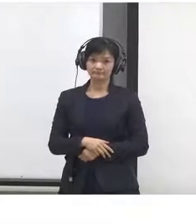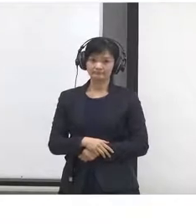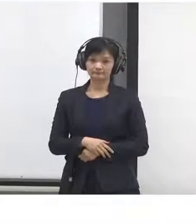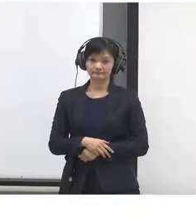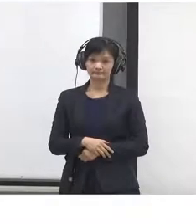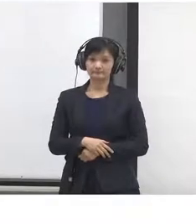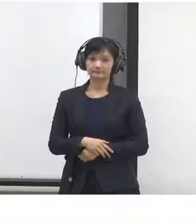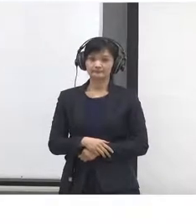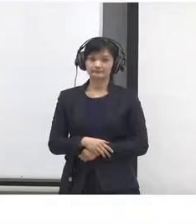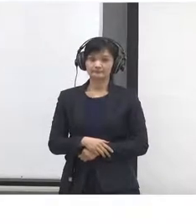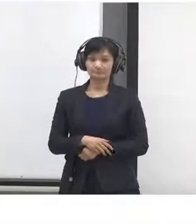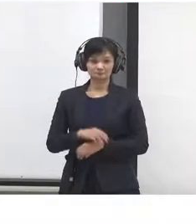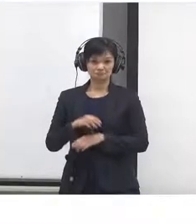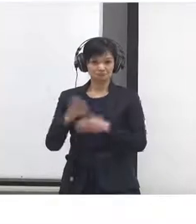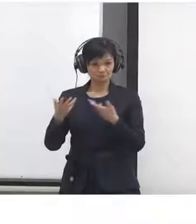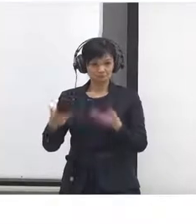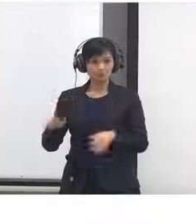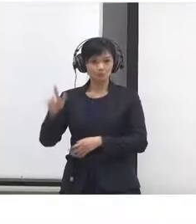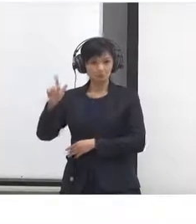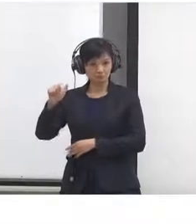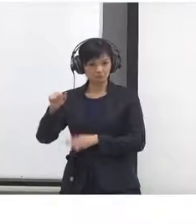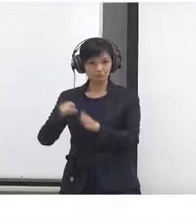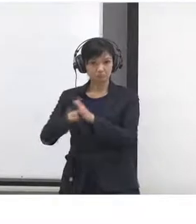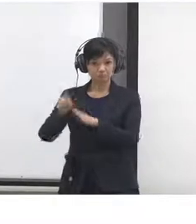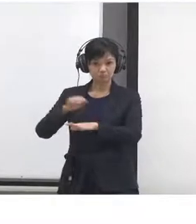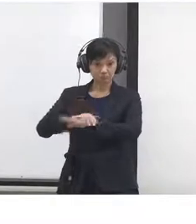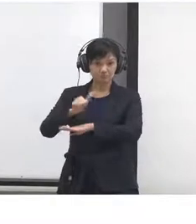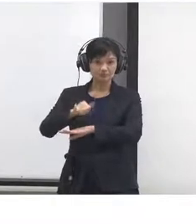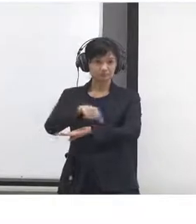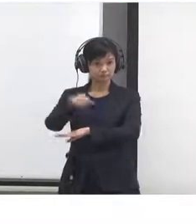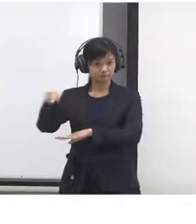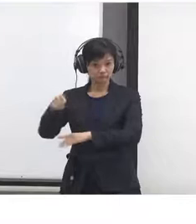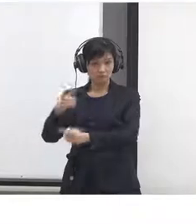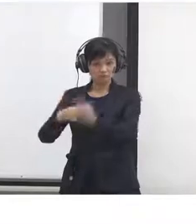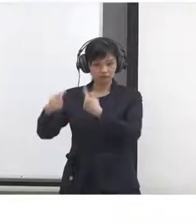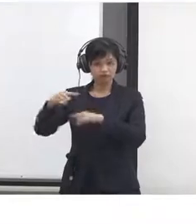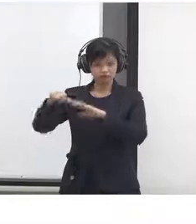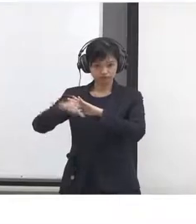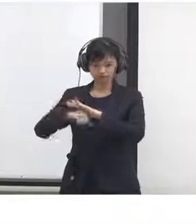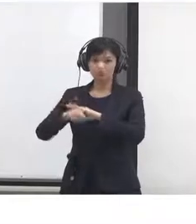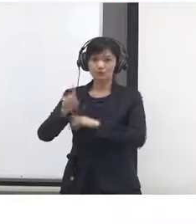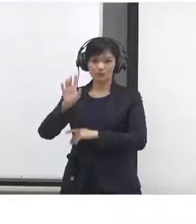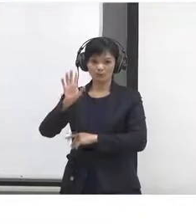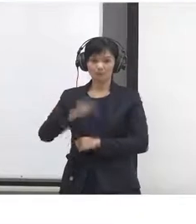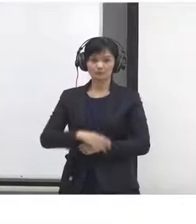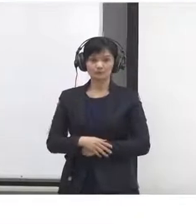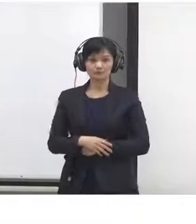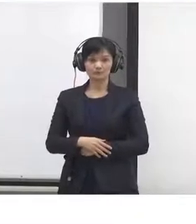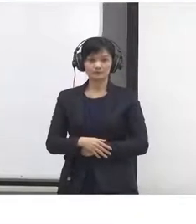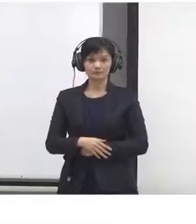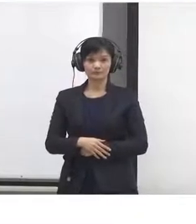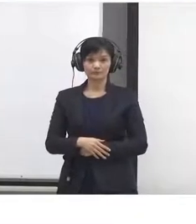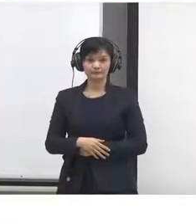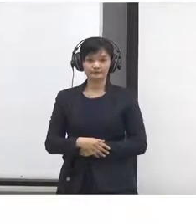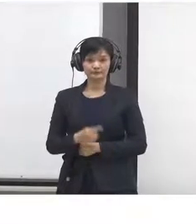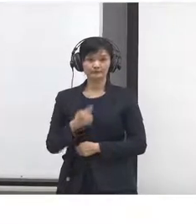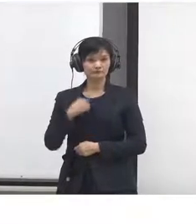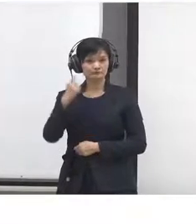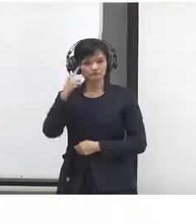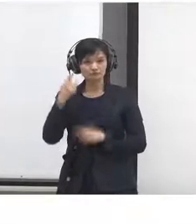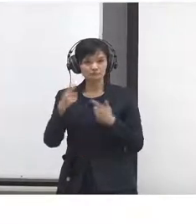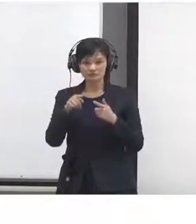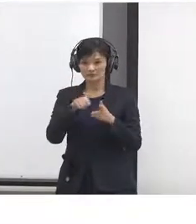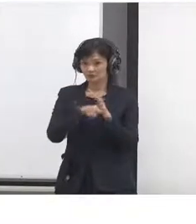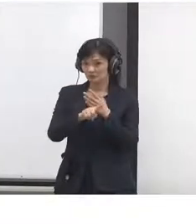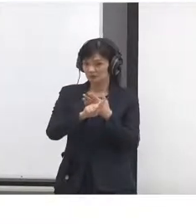professional. And I think it's not a problem whether which profession you are. It just